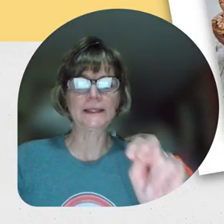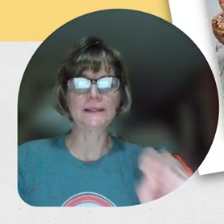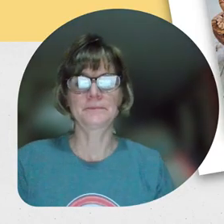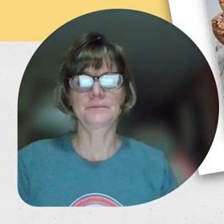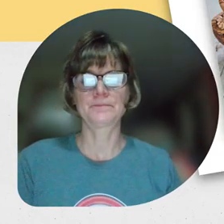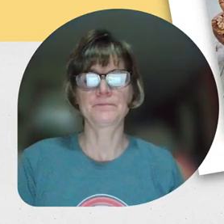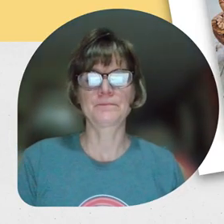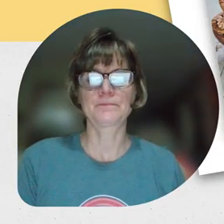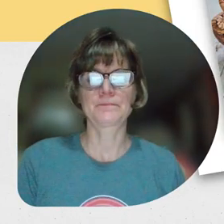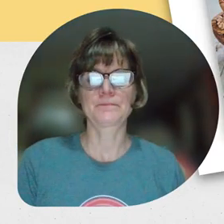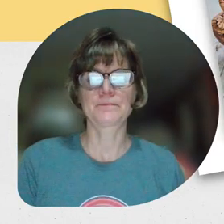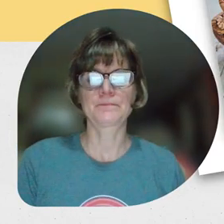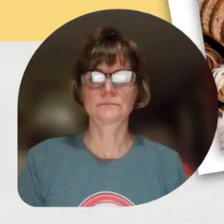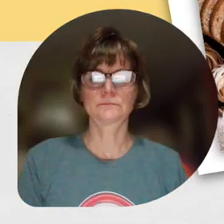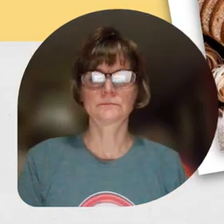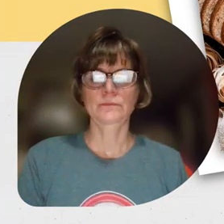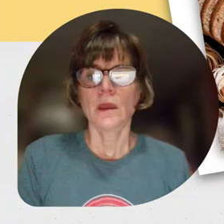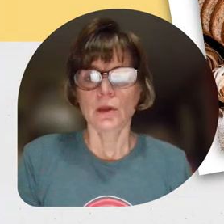Protein.